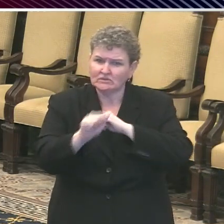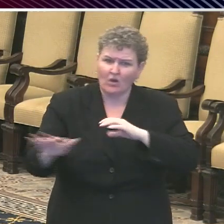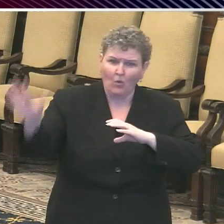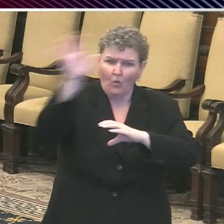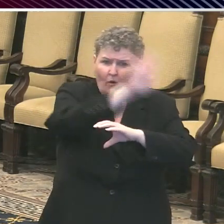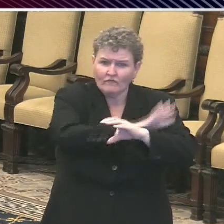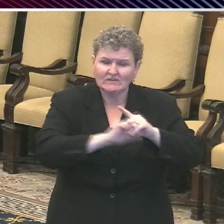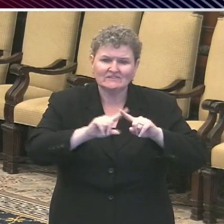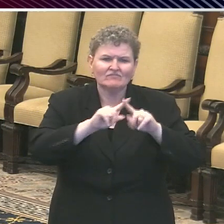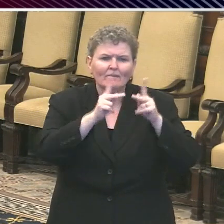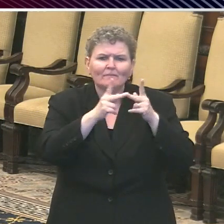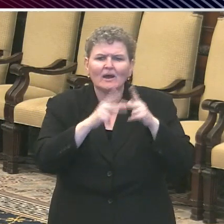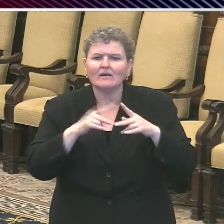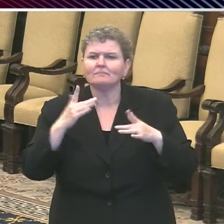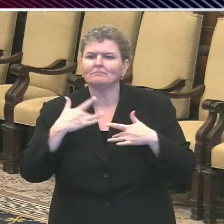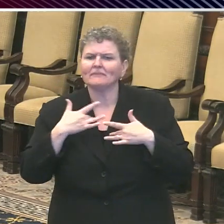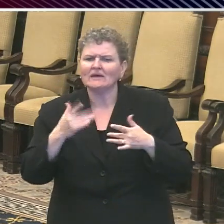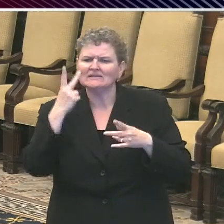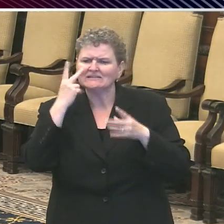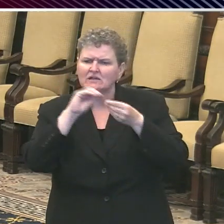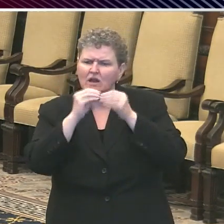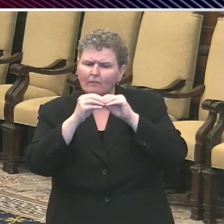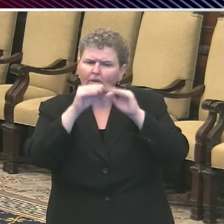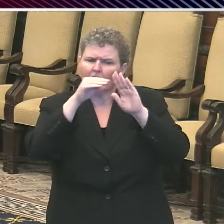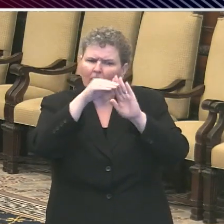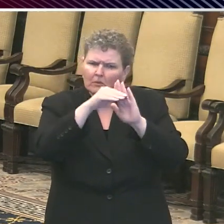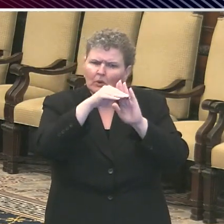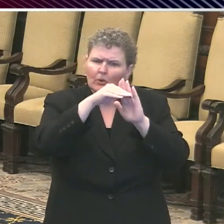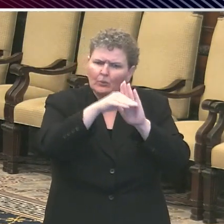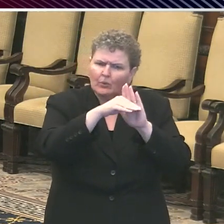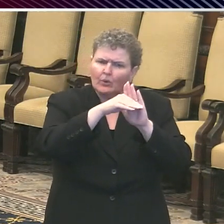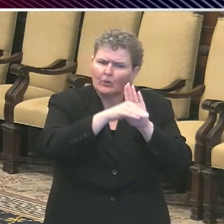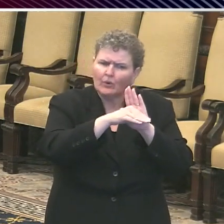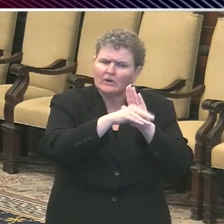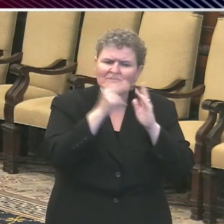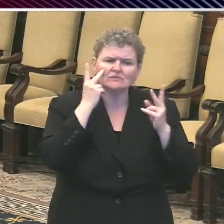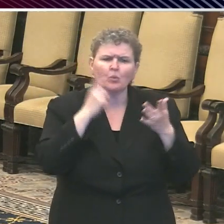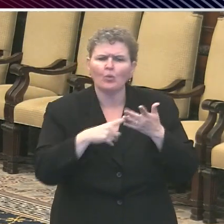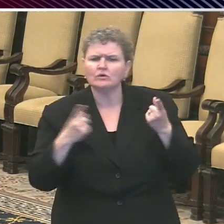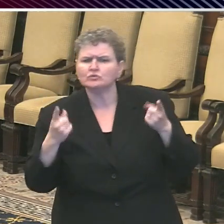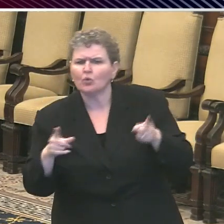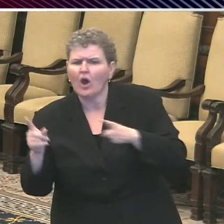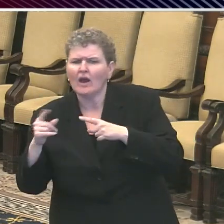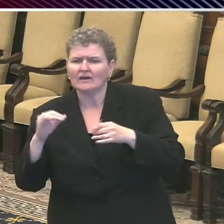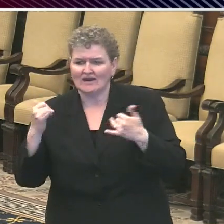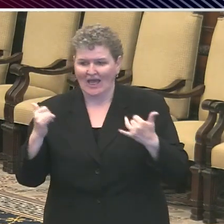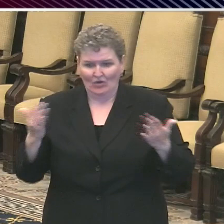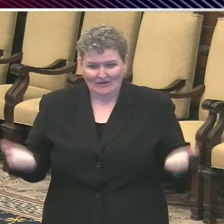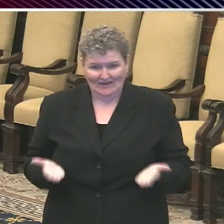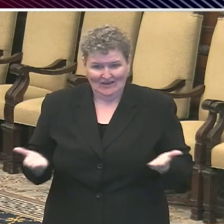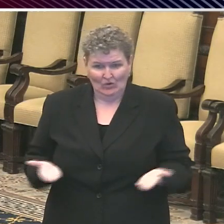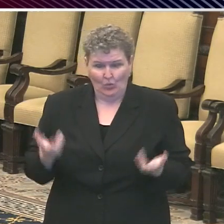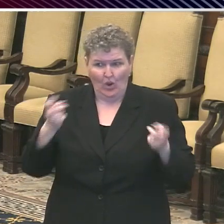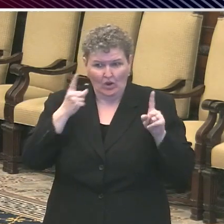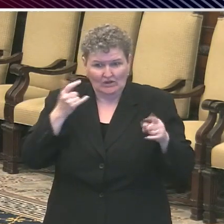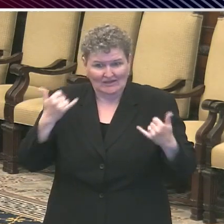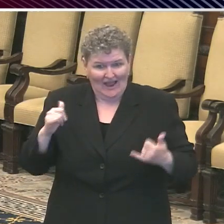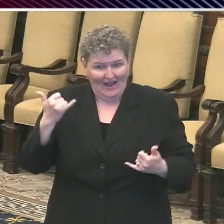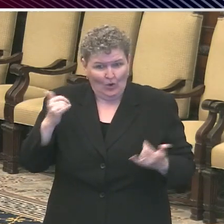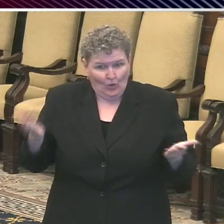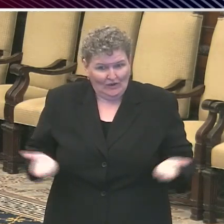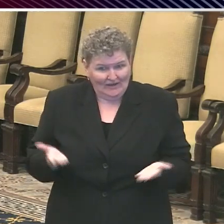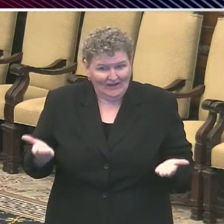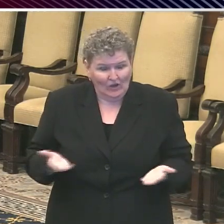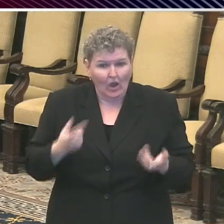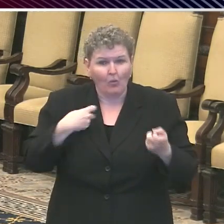the trend in cases. And then when you're talking about going to what we're calling yellow here, what you want to achieve in metrics